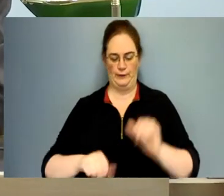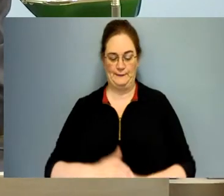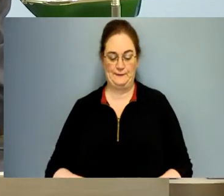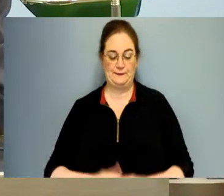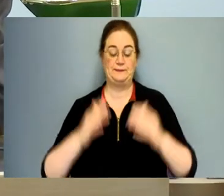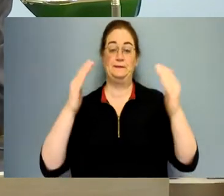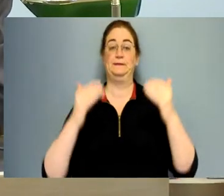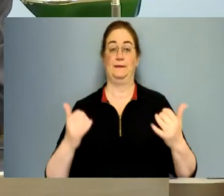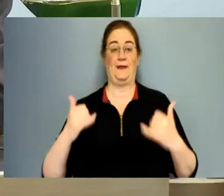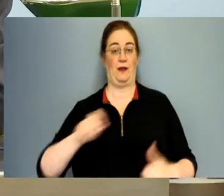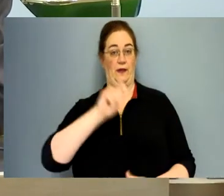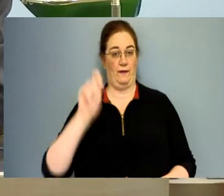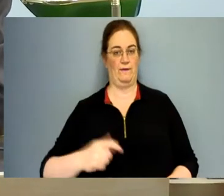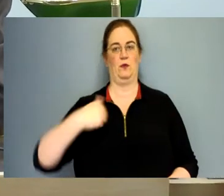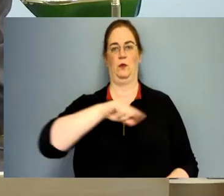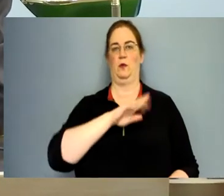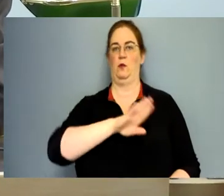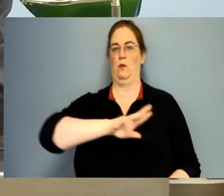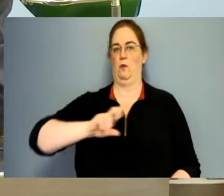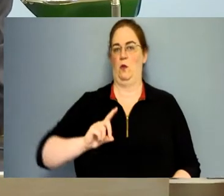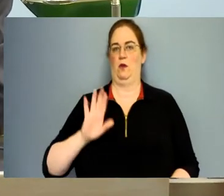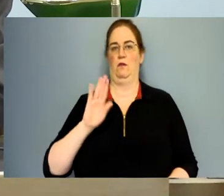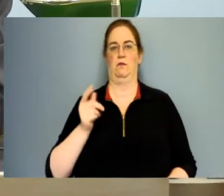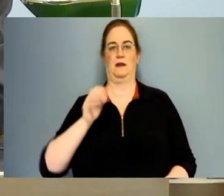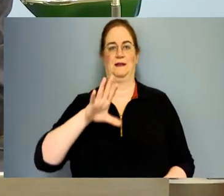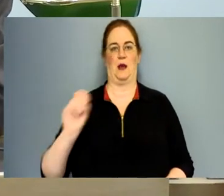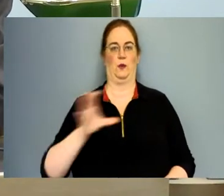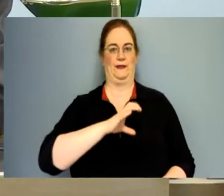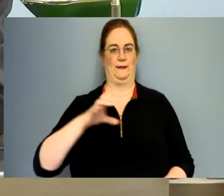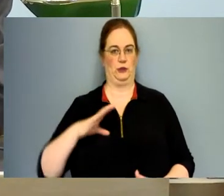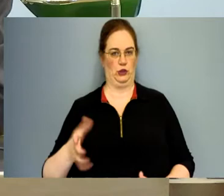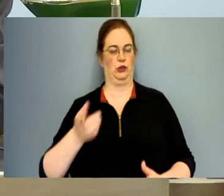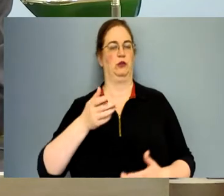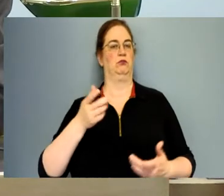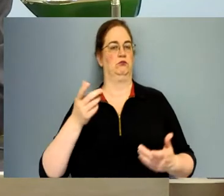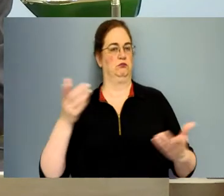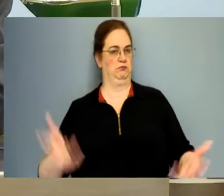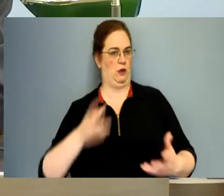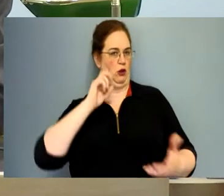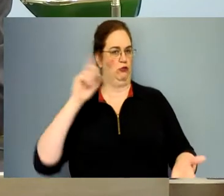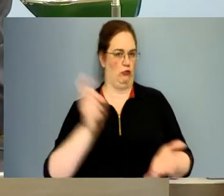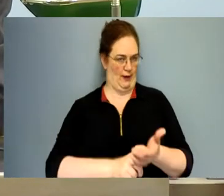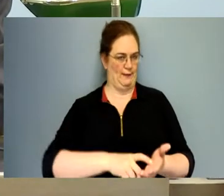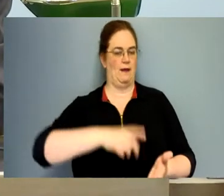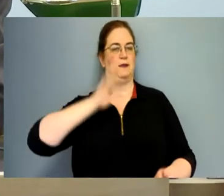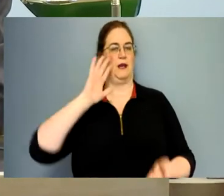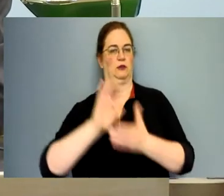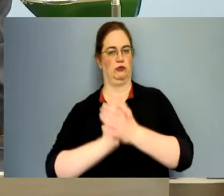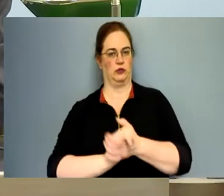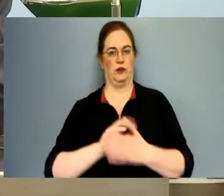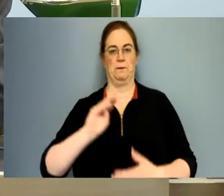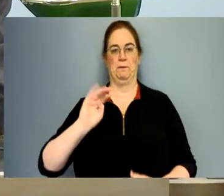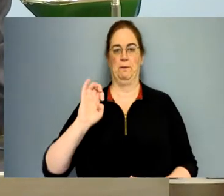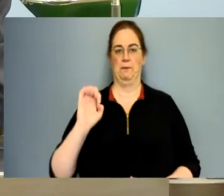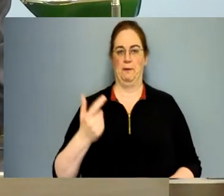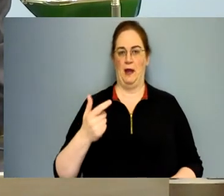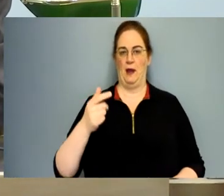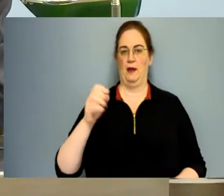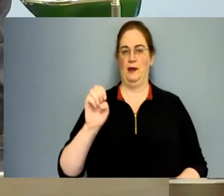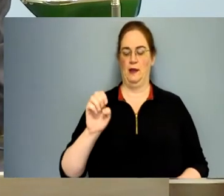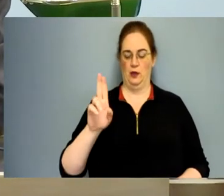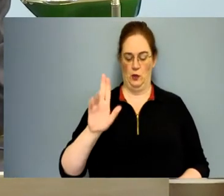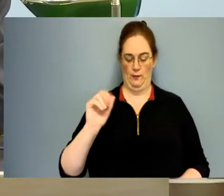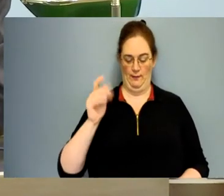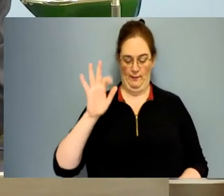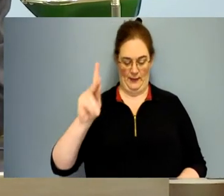Now, therefore, do we, the Board of the Bucks County Commissioners, hereby recognize and congratulate Meg Eubank upon